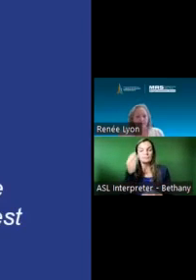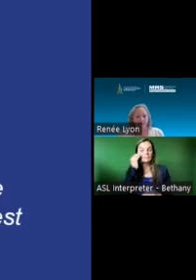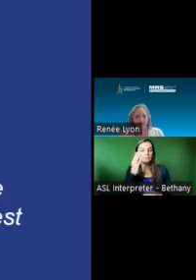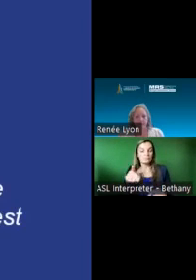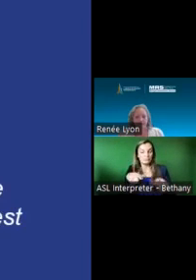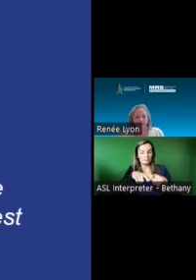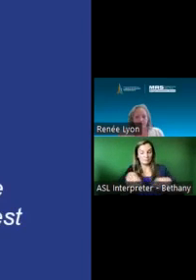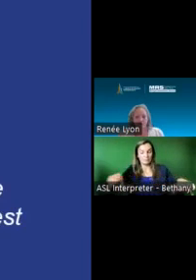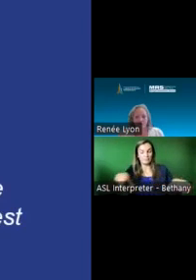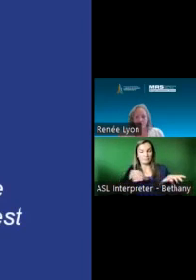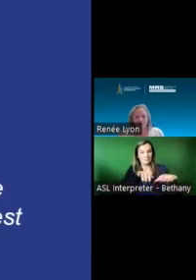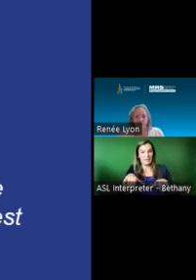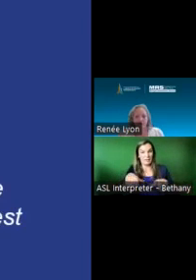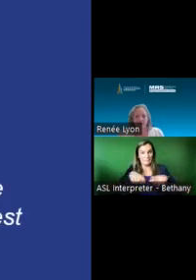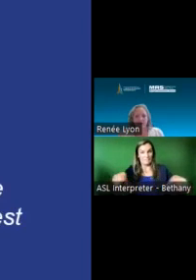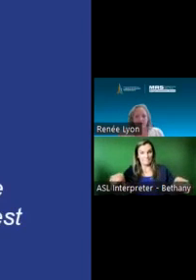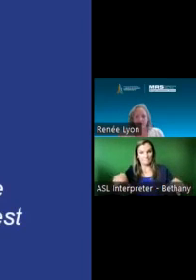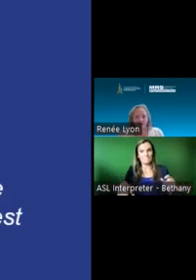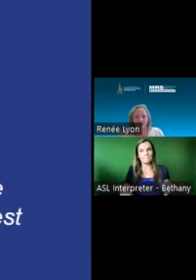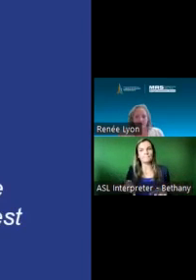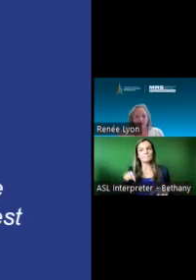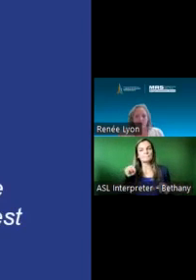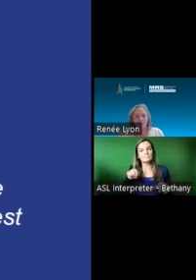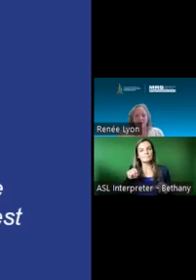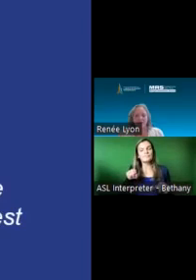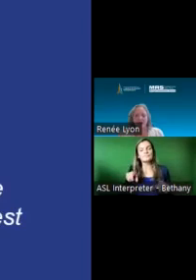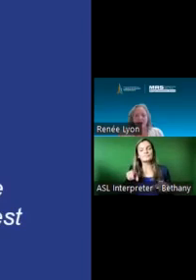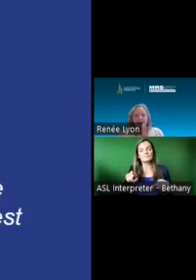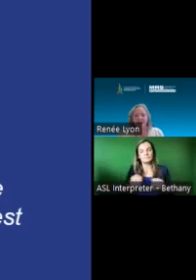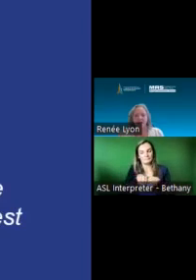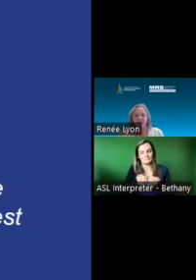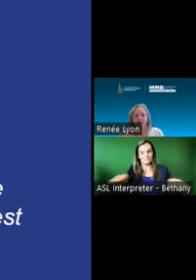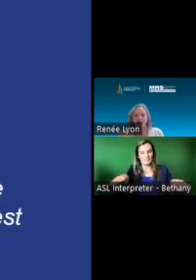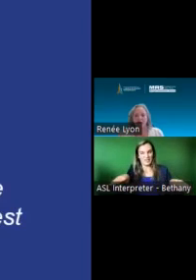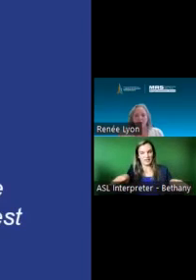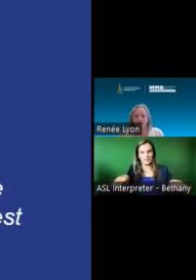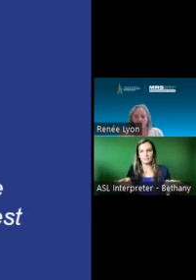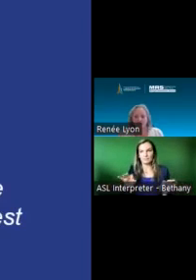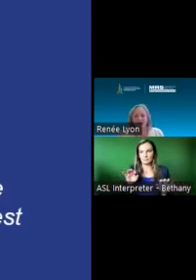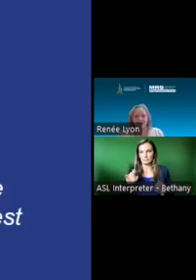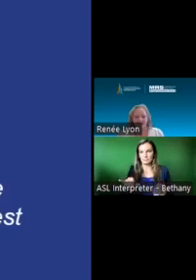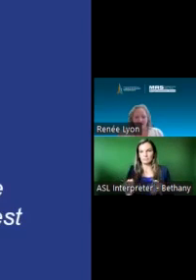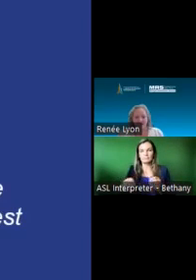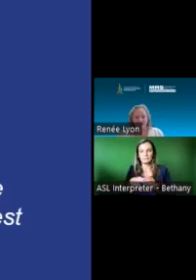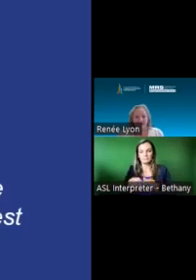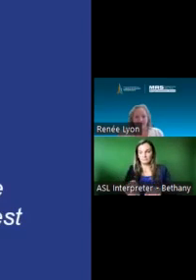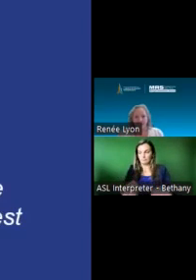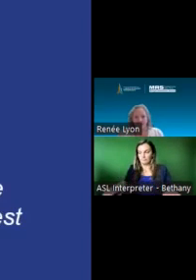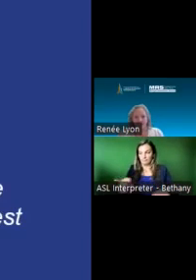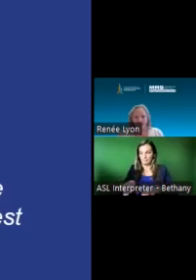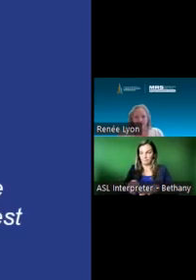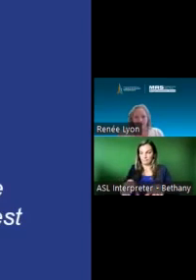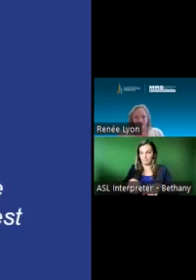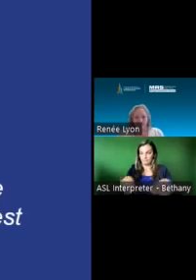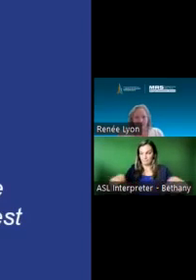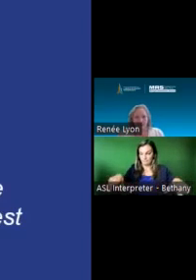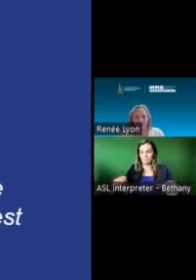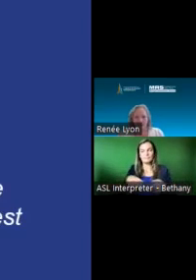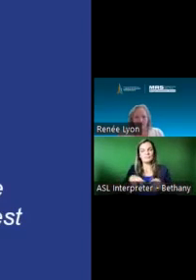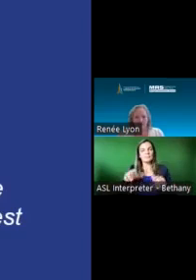keyboard should be level with the height of your elbow, so at that same